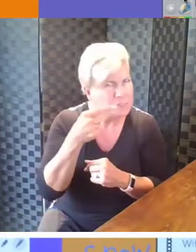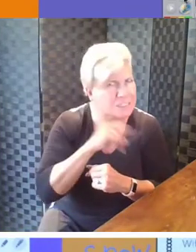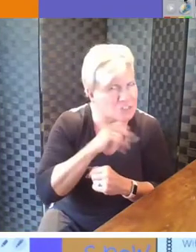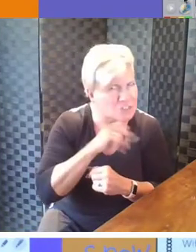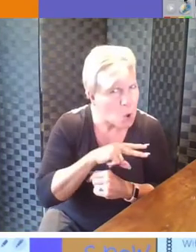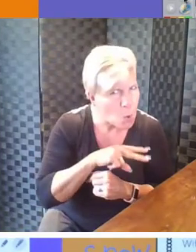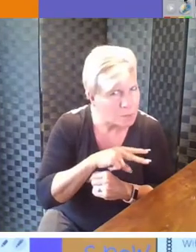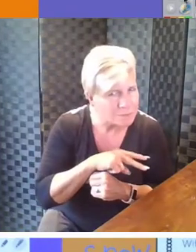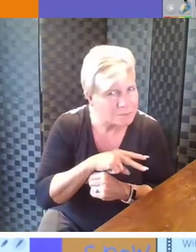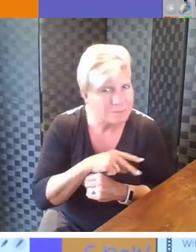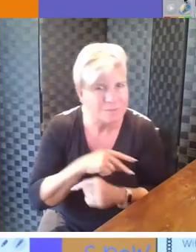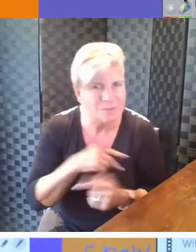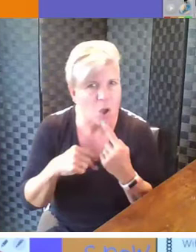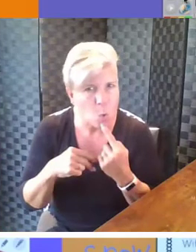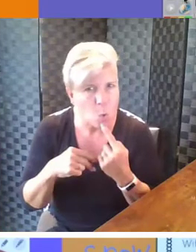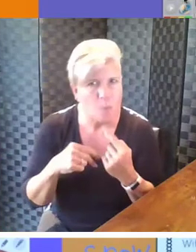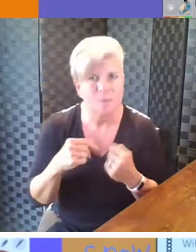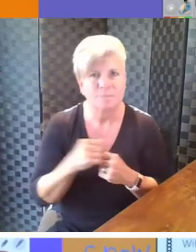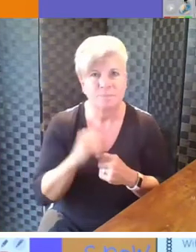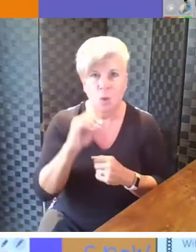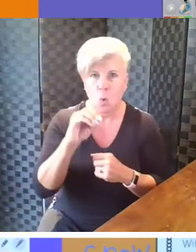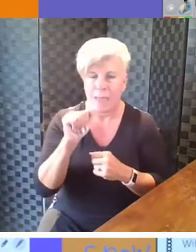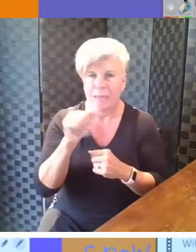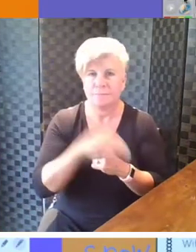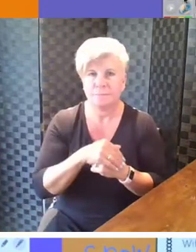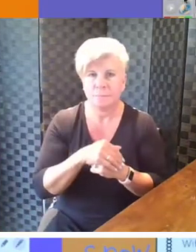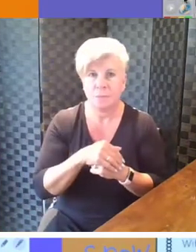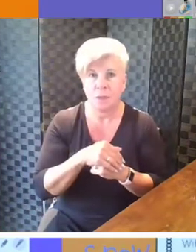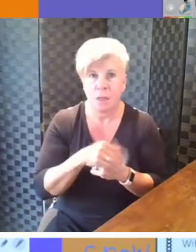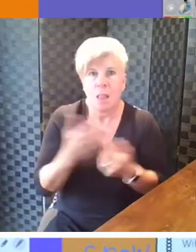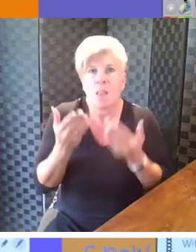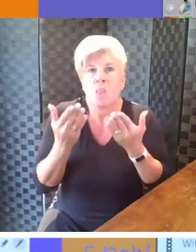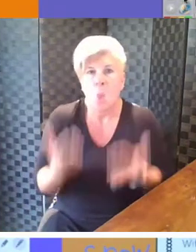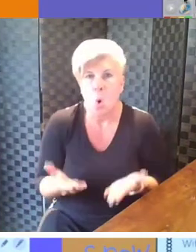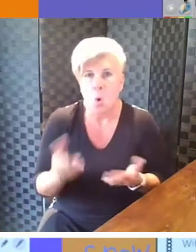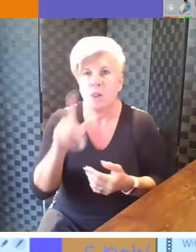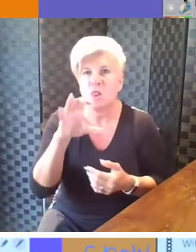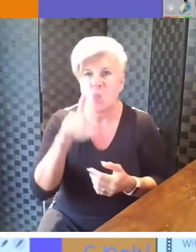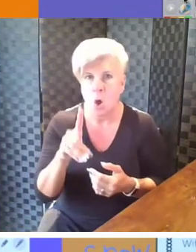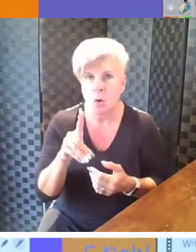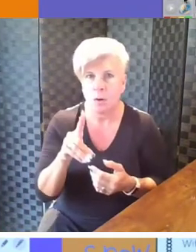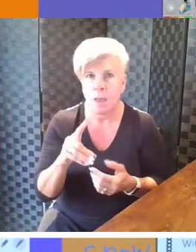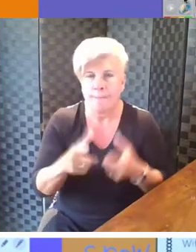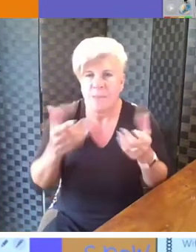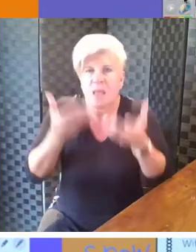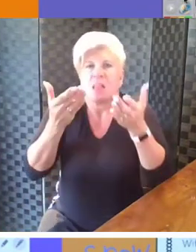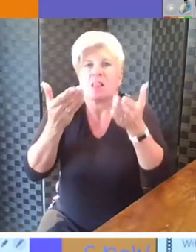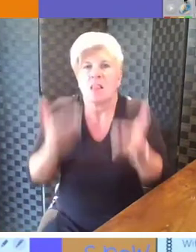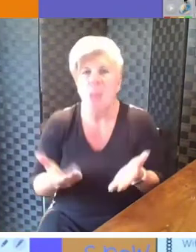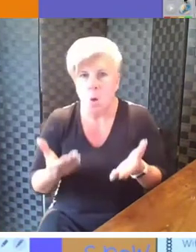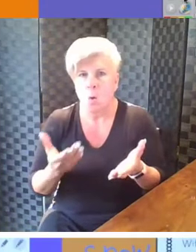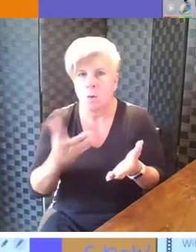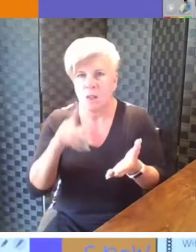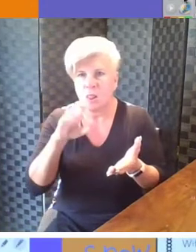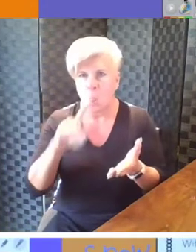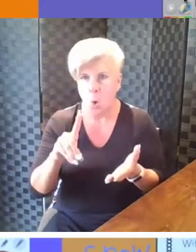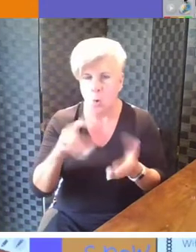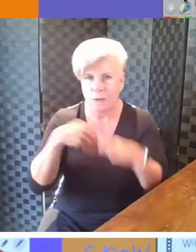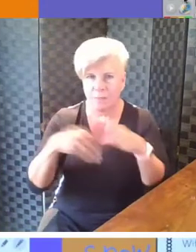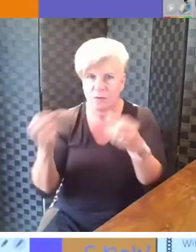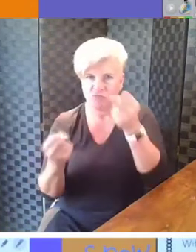toad? Here's another word that has O-A in the middle, load. You might say, I have a big load in the back of